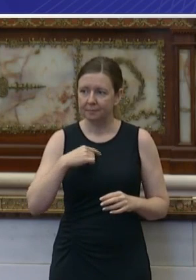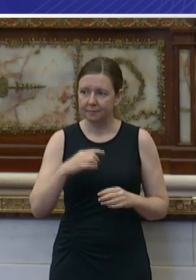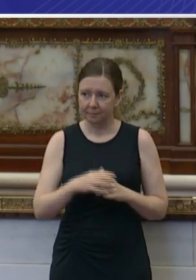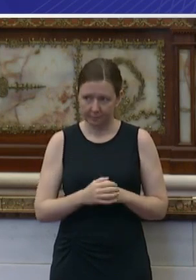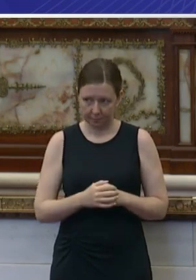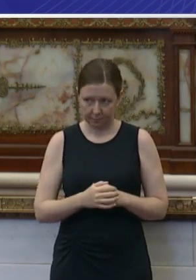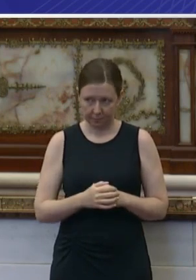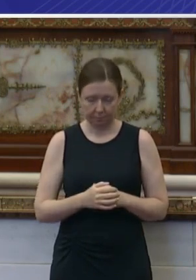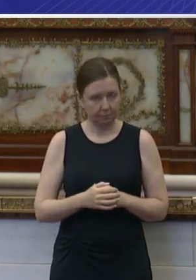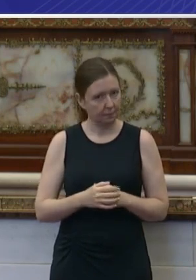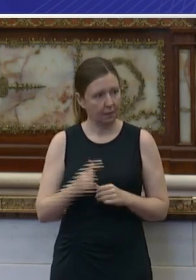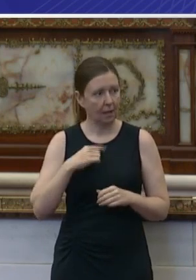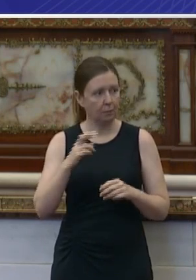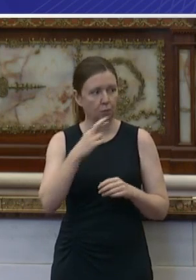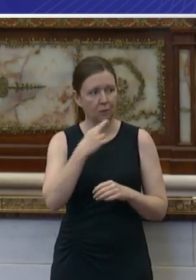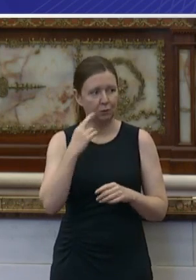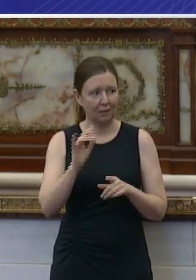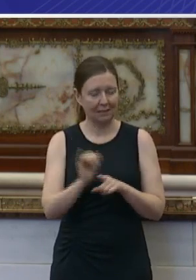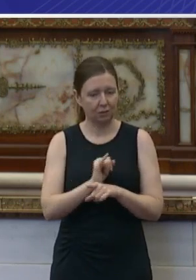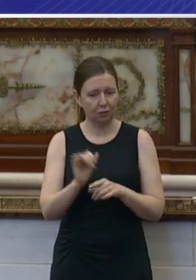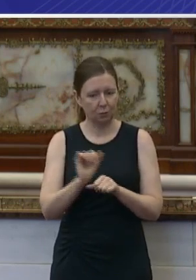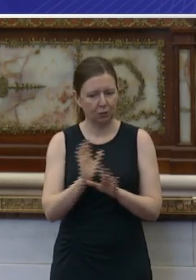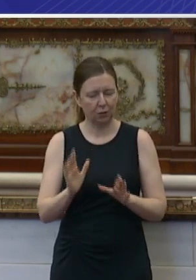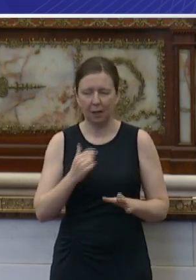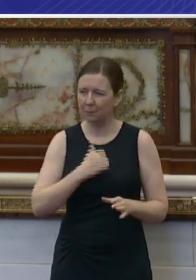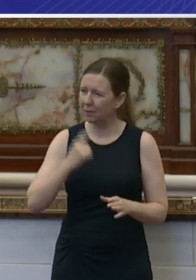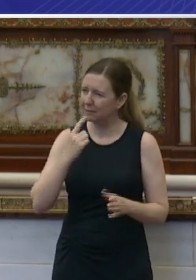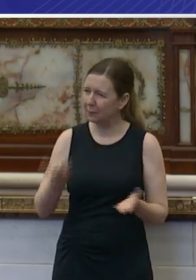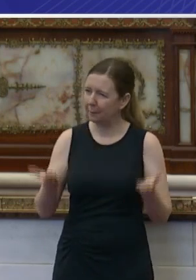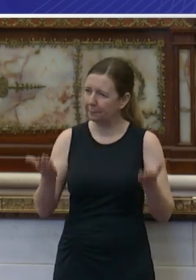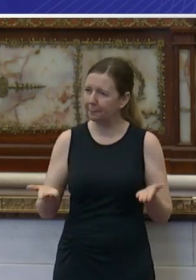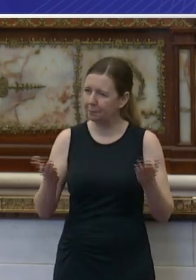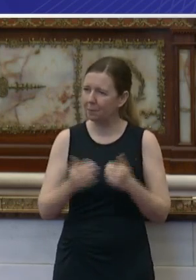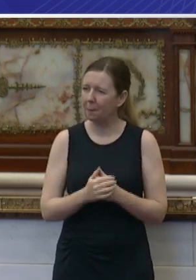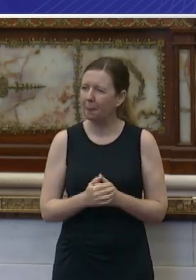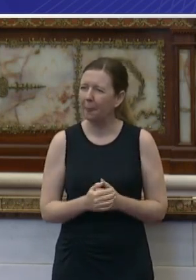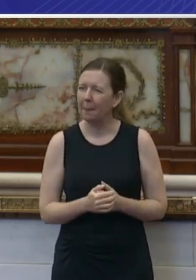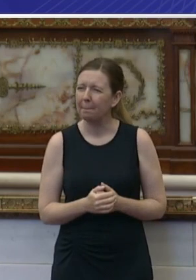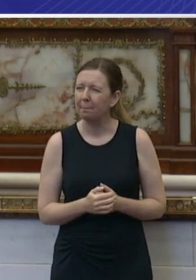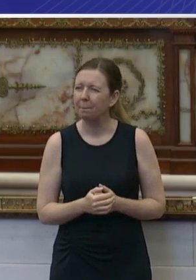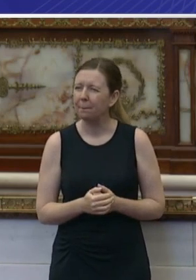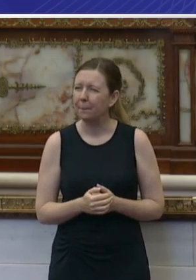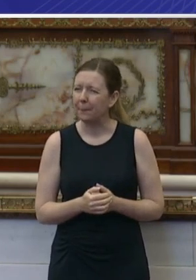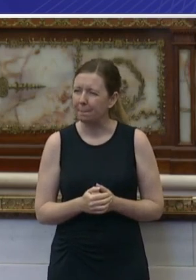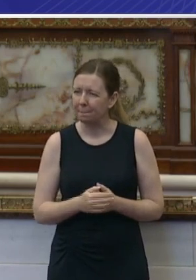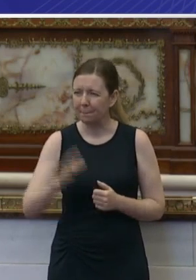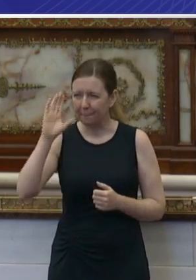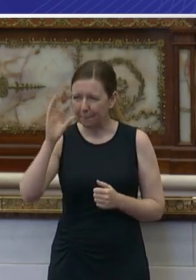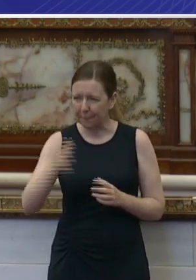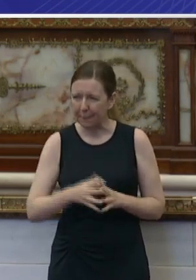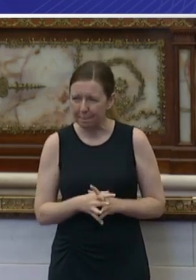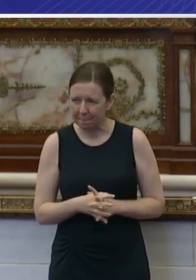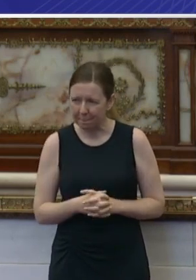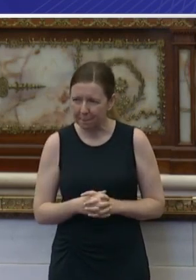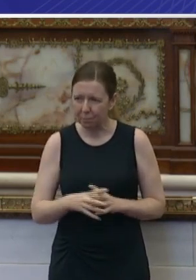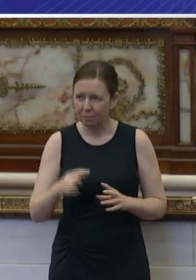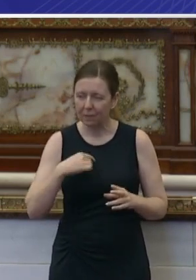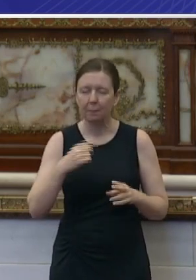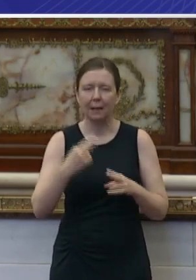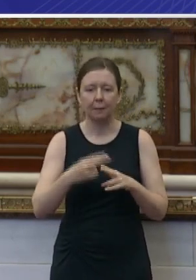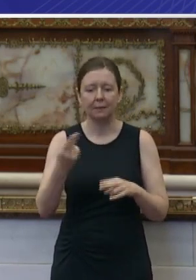Park. I'm a restaurant industry worker. And I'm sorry. Speak up a little bit more. Hi. Hi. My name is